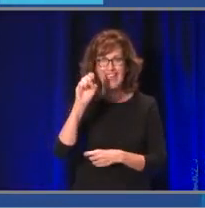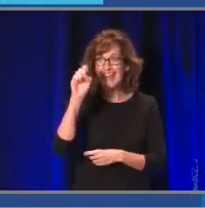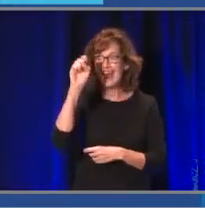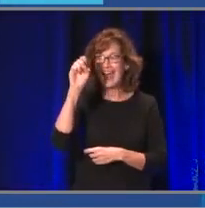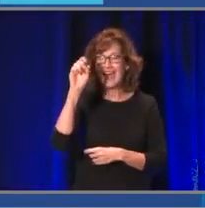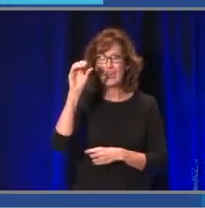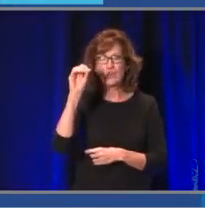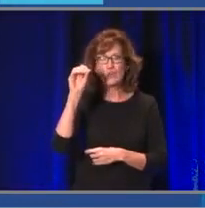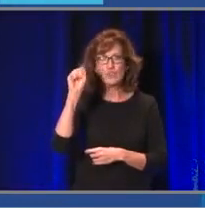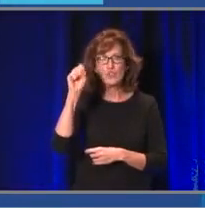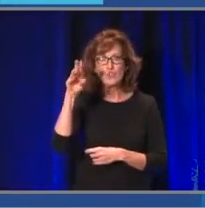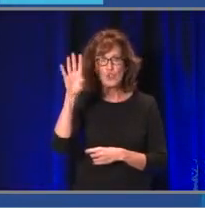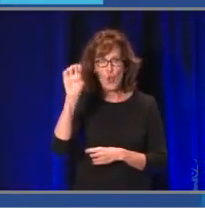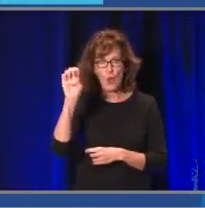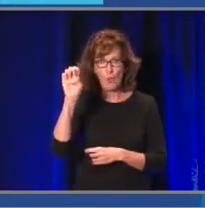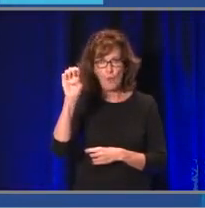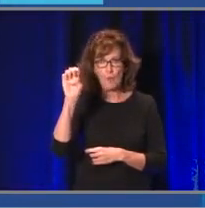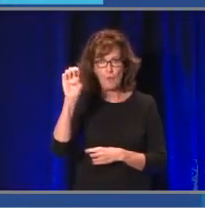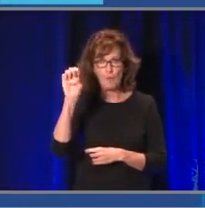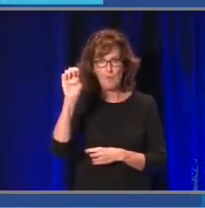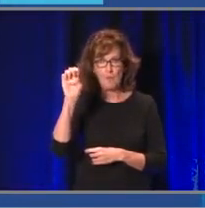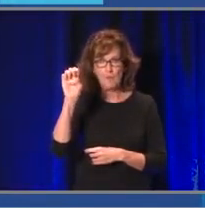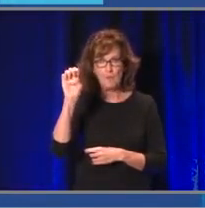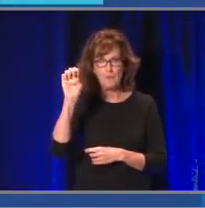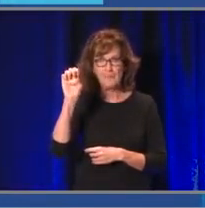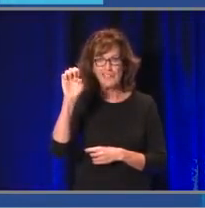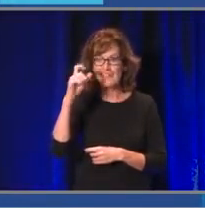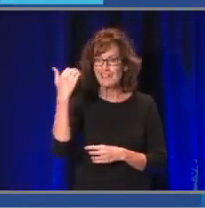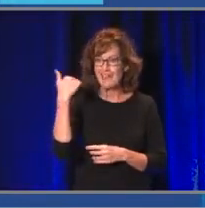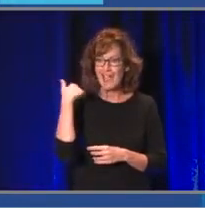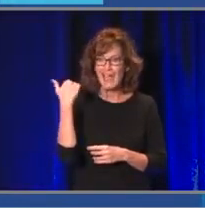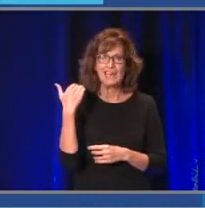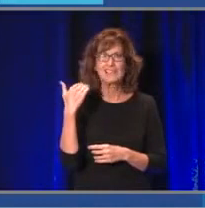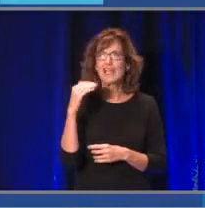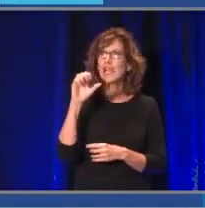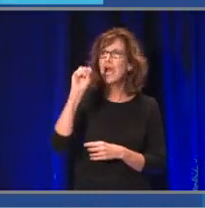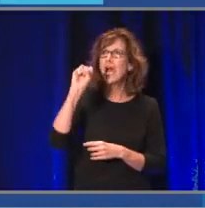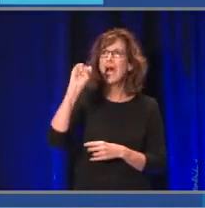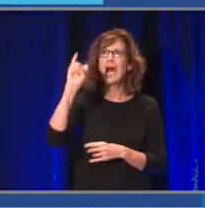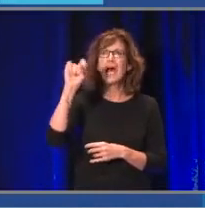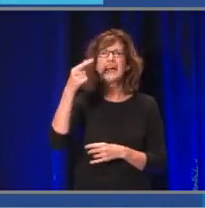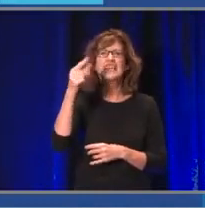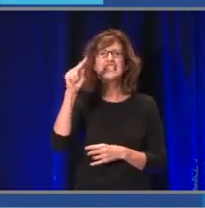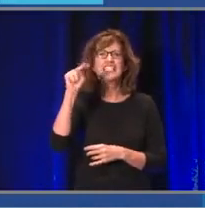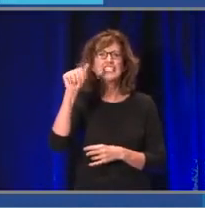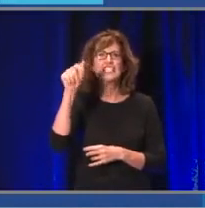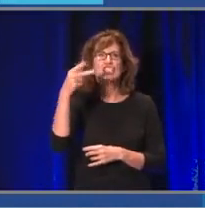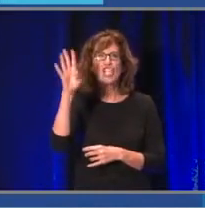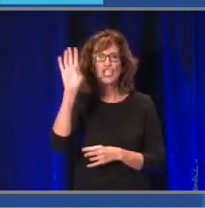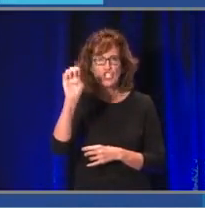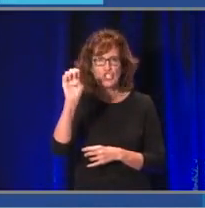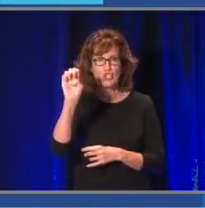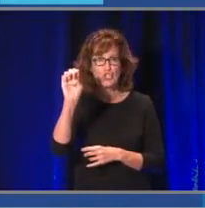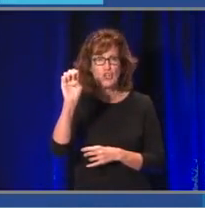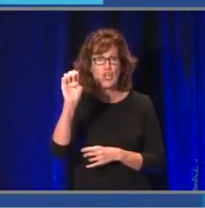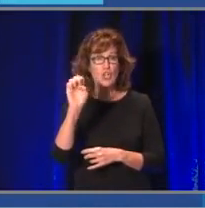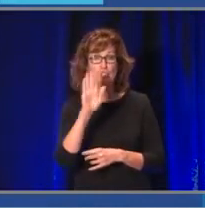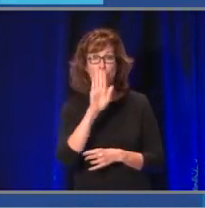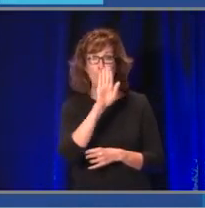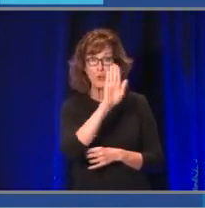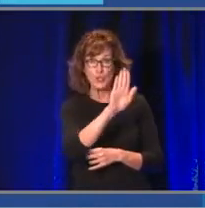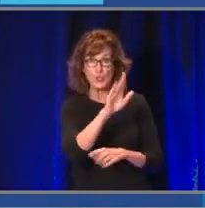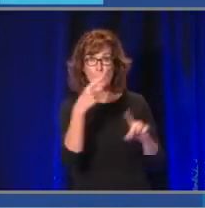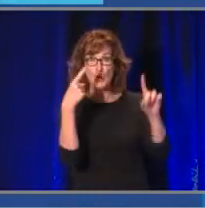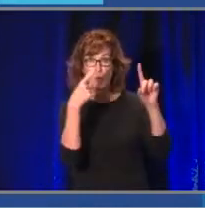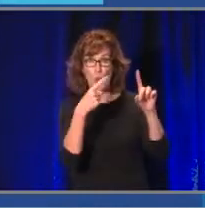all came from the cancer cell. So there's a signature. So what this test potentially can do, and what you're trying to do